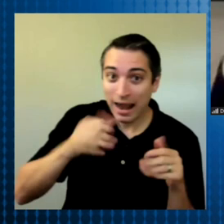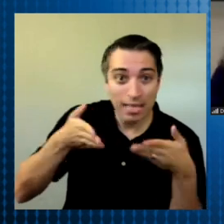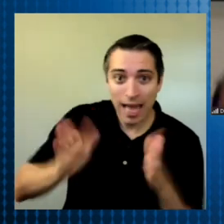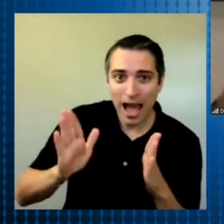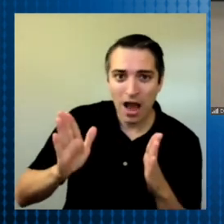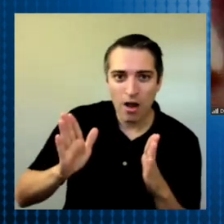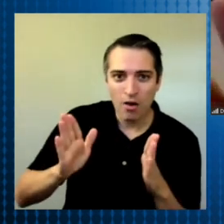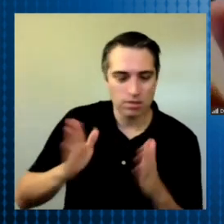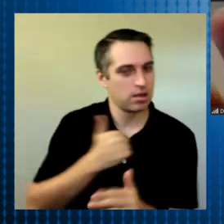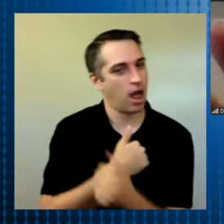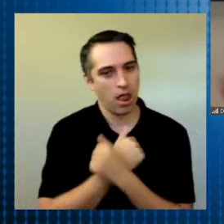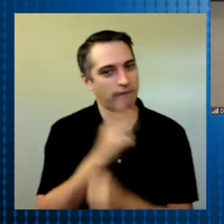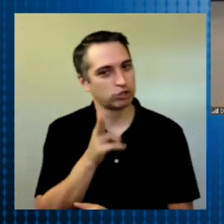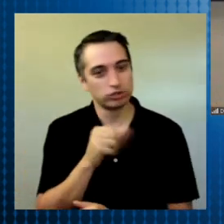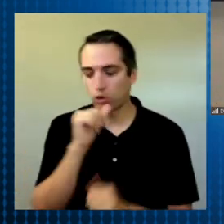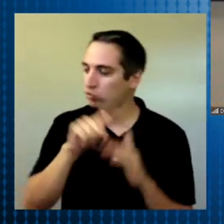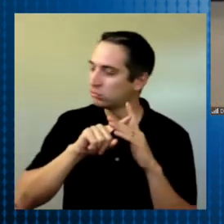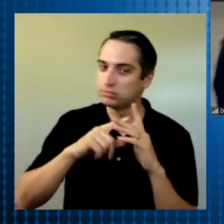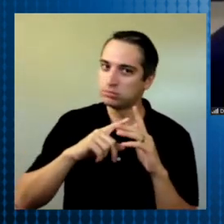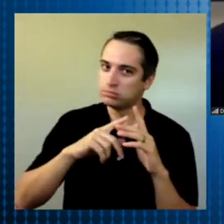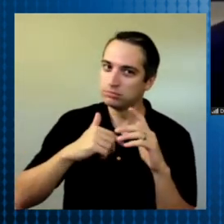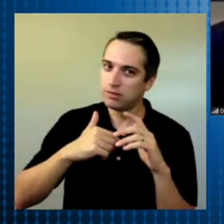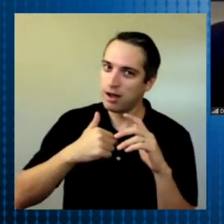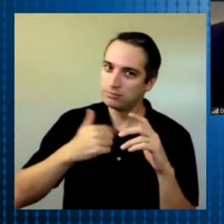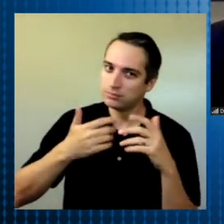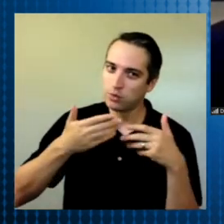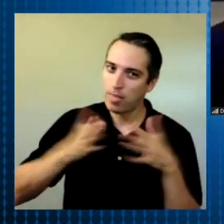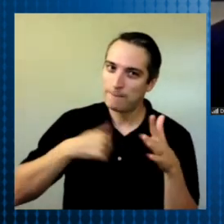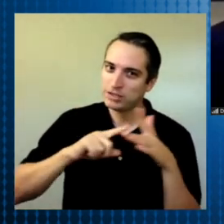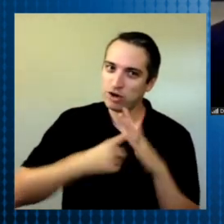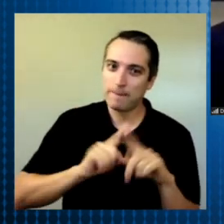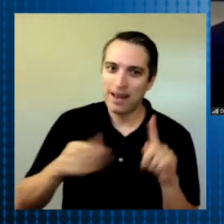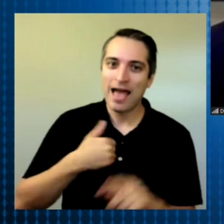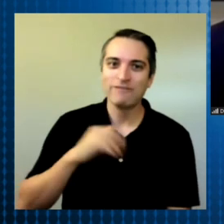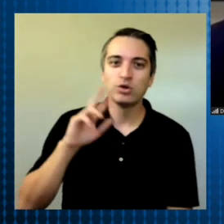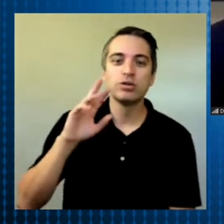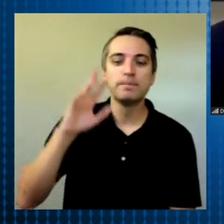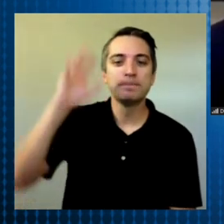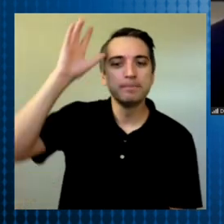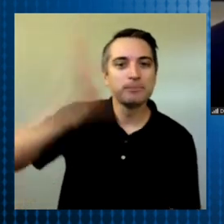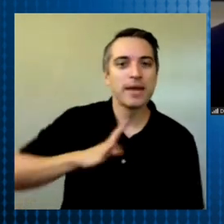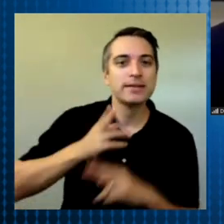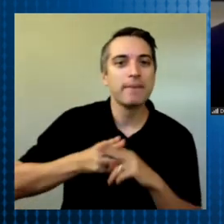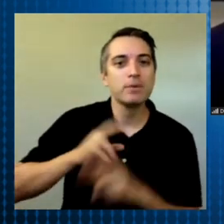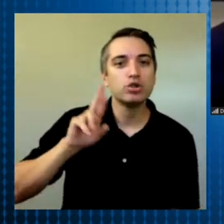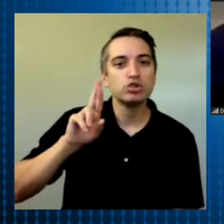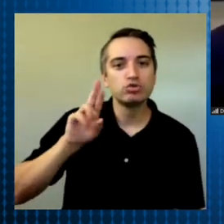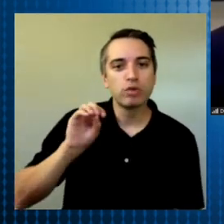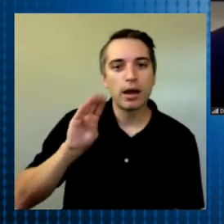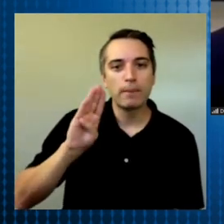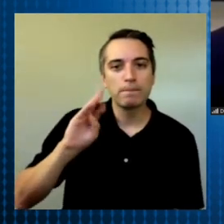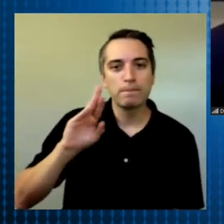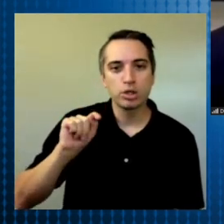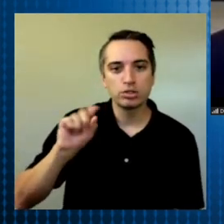give you some. I love history. Don't get me started, Jay. But now there's a brother out here named Robert Smith. He's a billionaire. He happens to